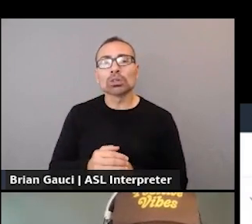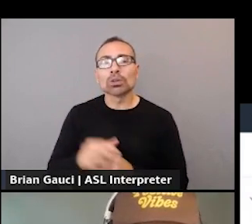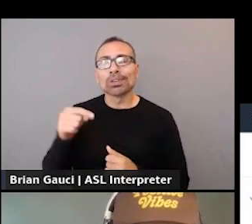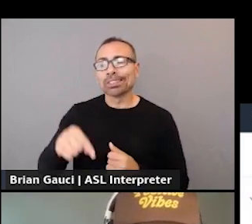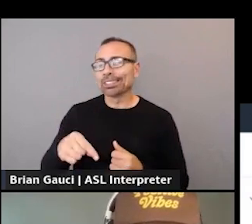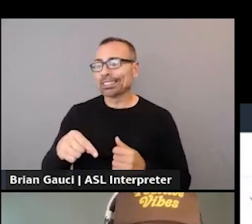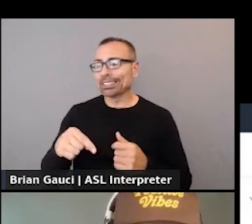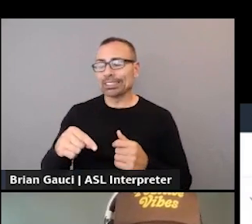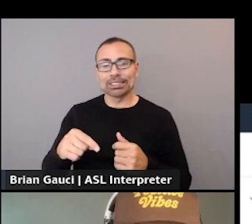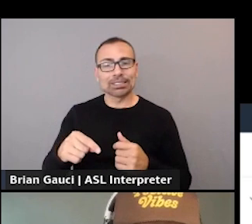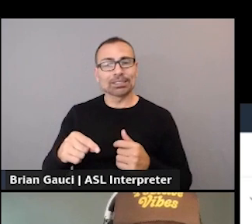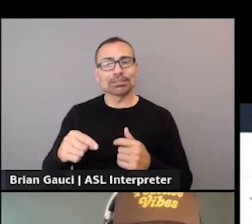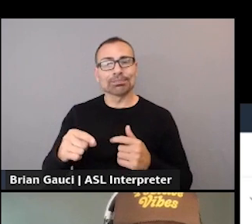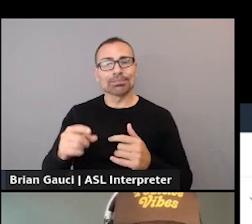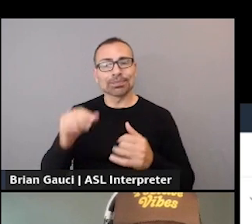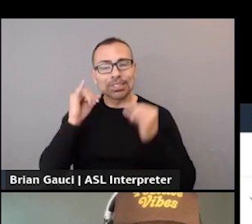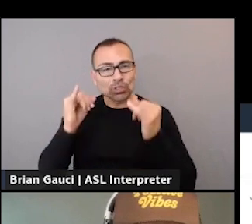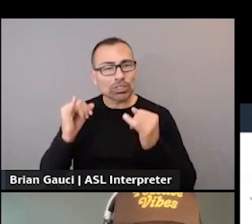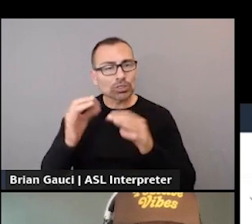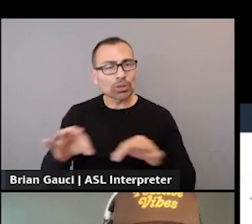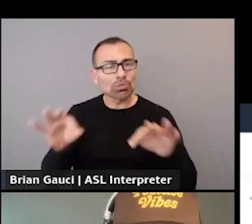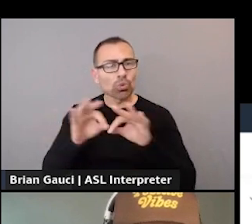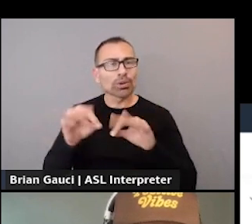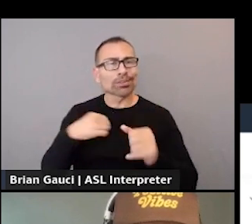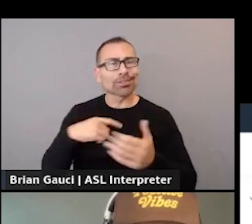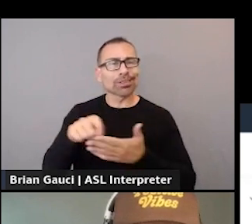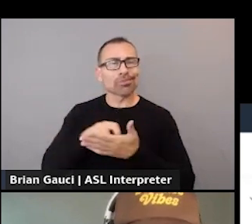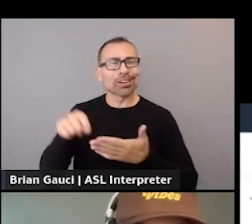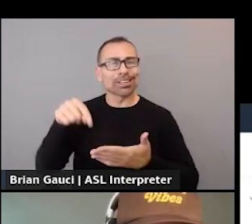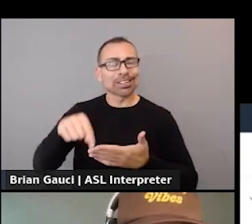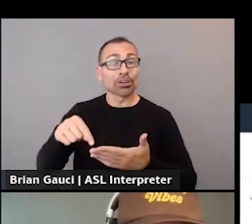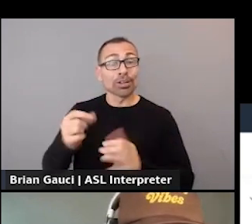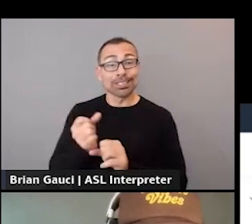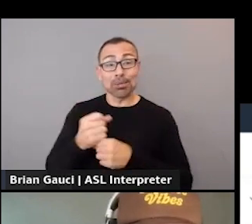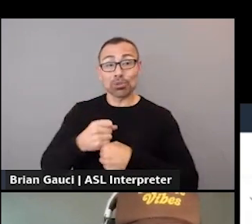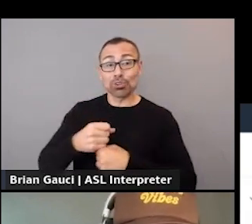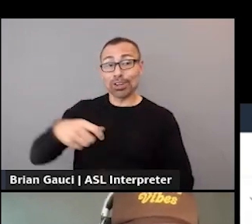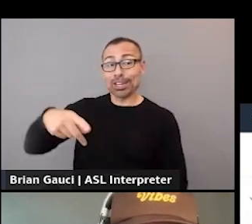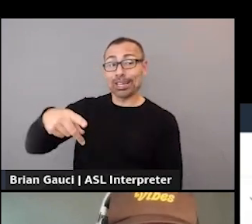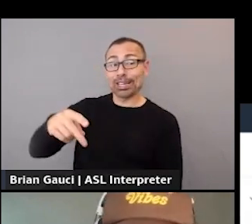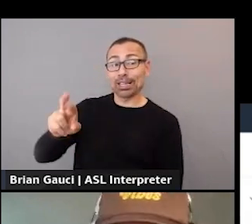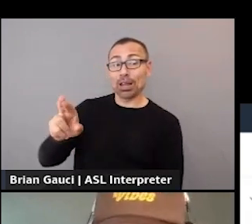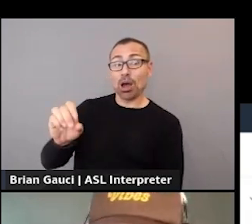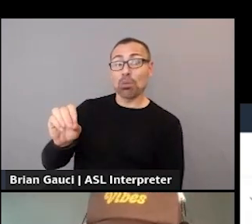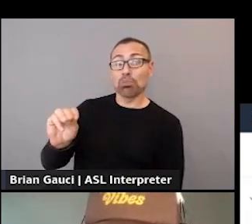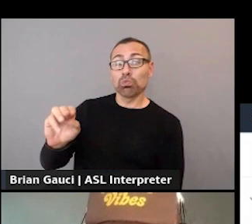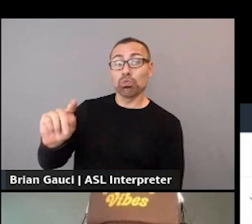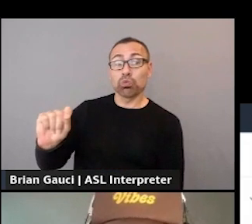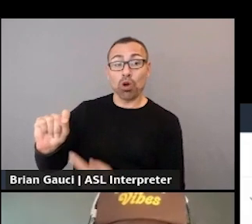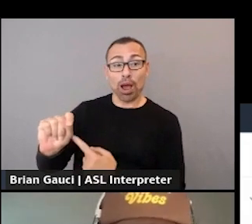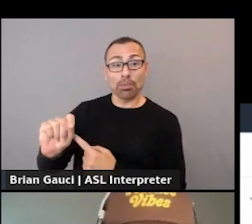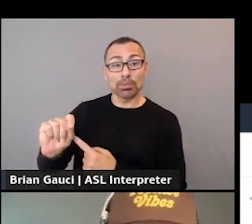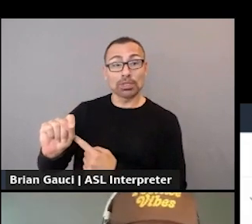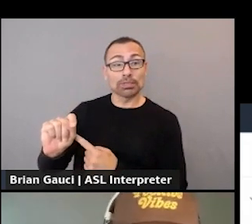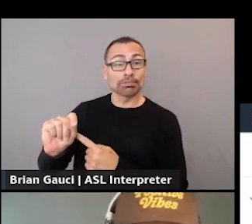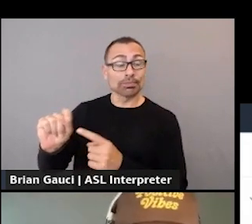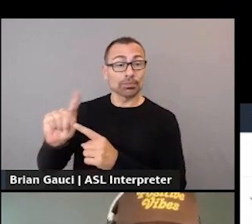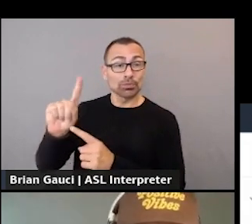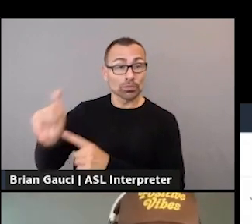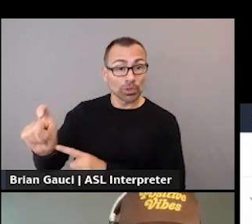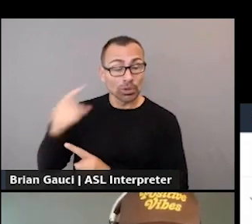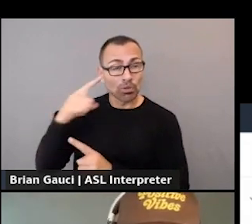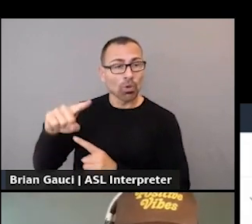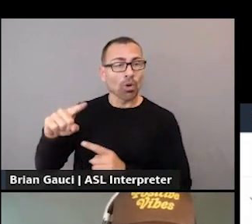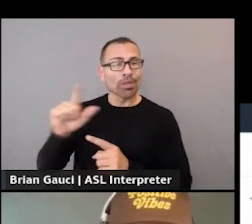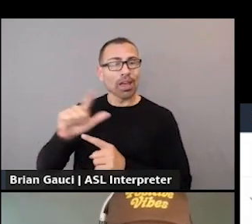behind the scene, is that we are creating a prompt for the large language model. And we worked with these model